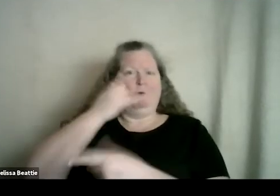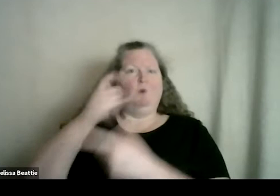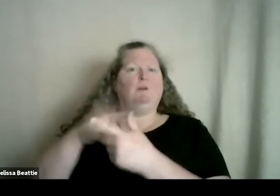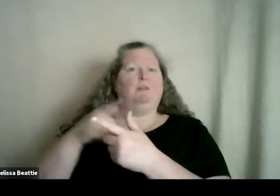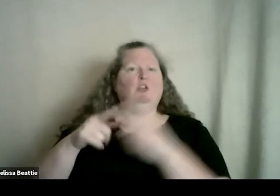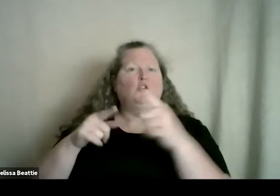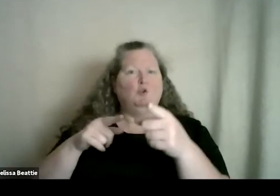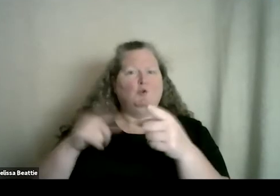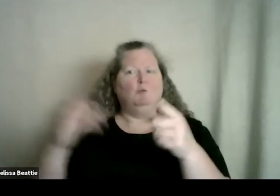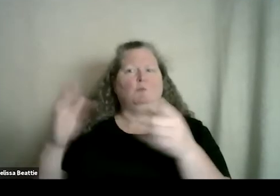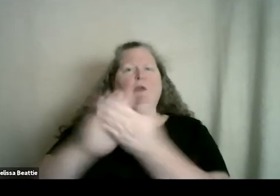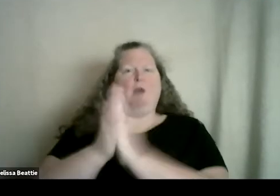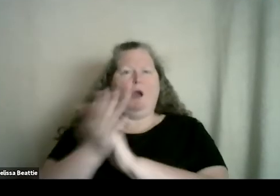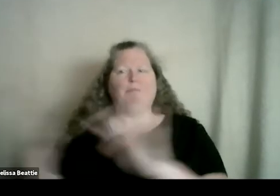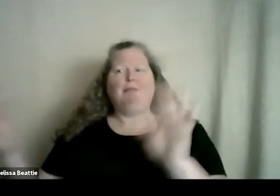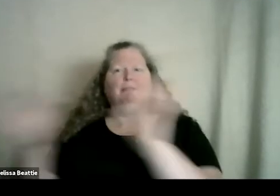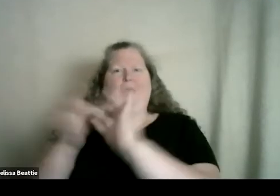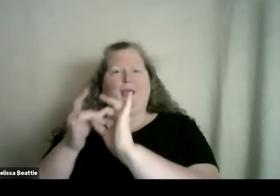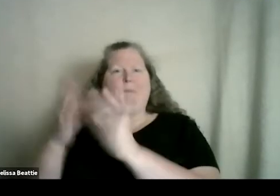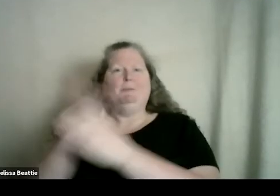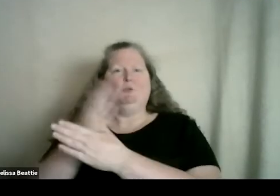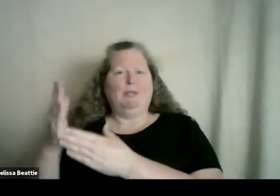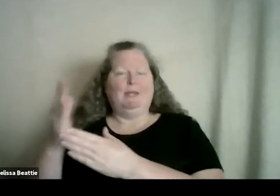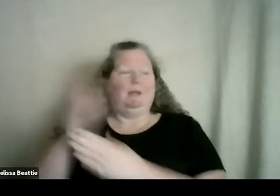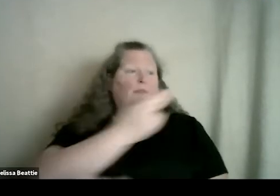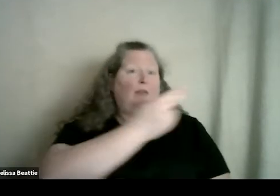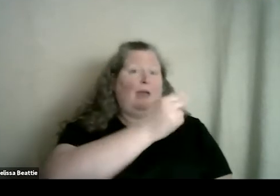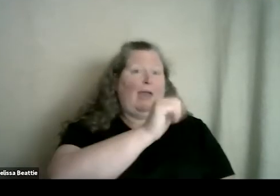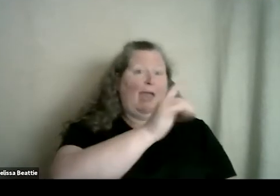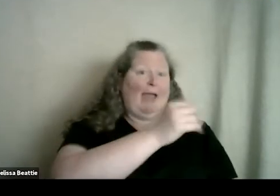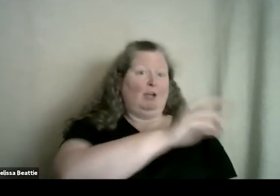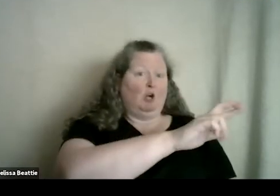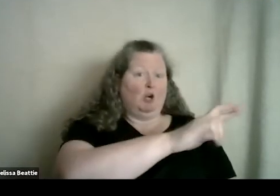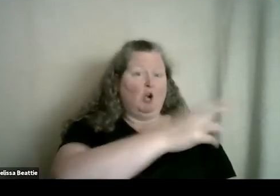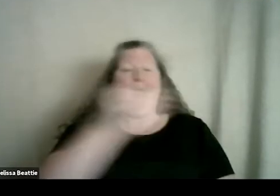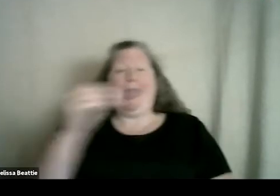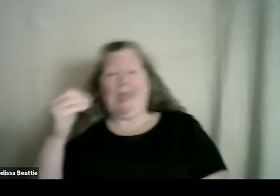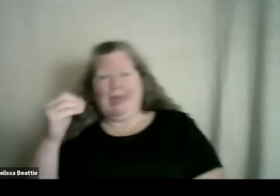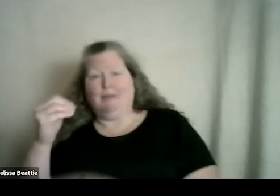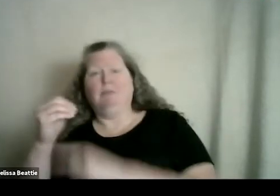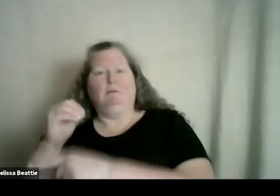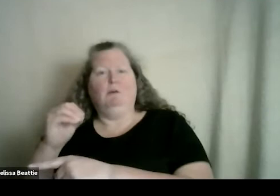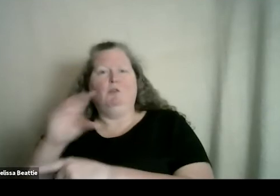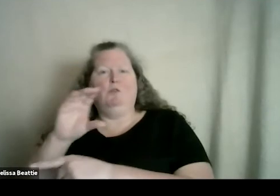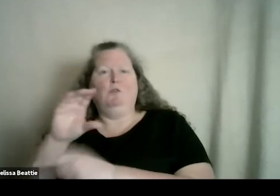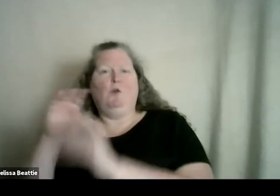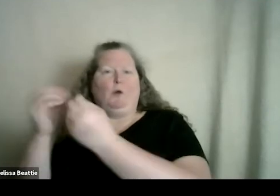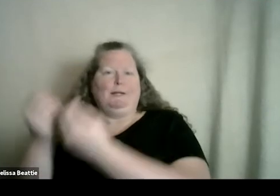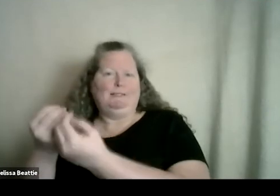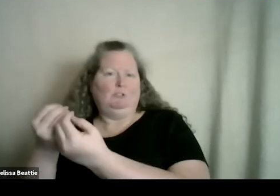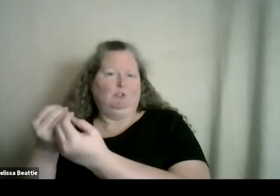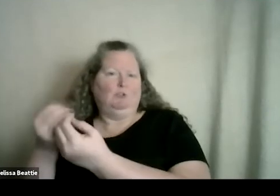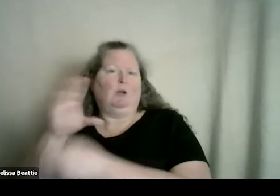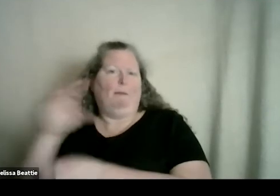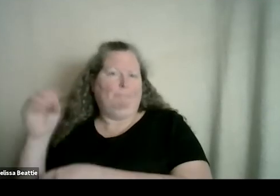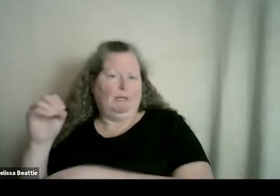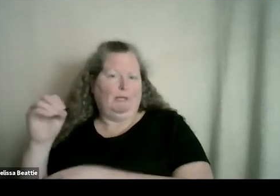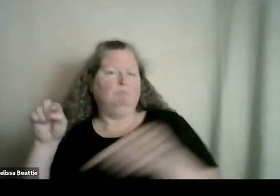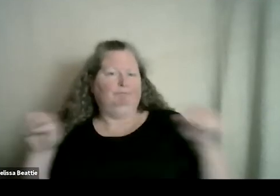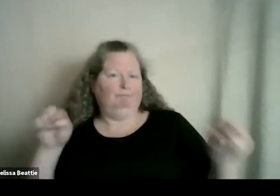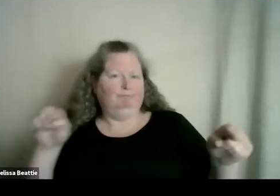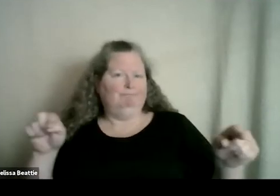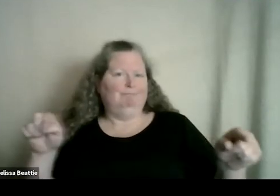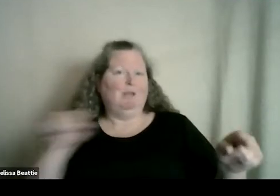hacker and this organization. So how do you protect that? How do you protect that? Well, there could be policies, don't